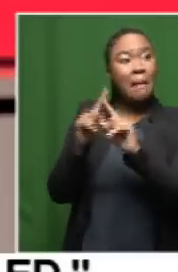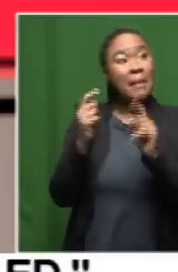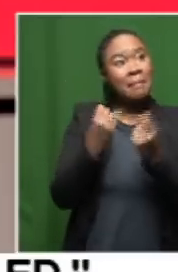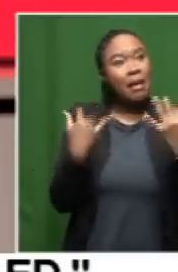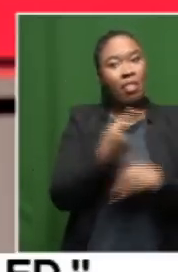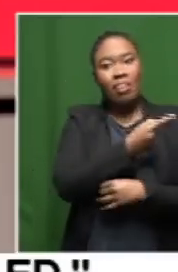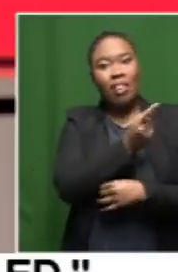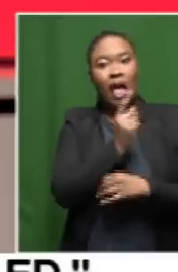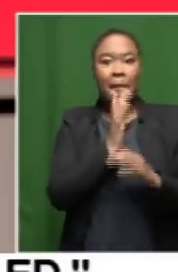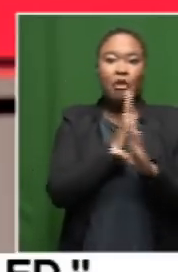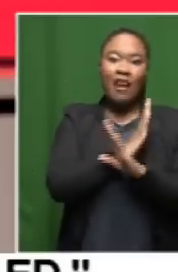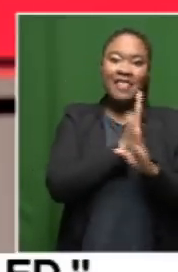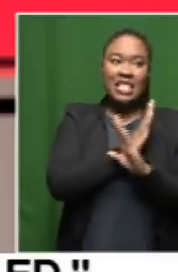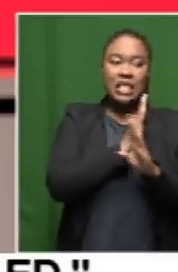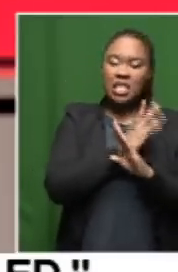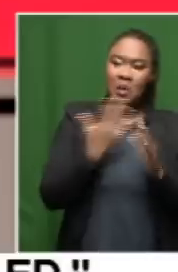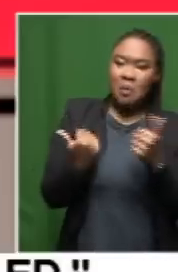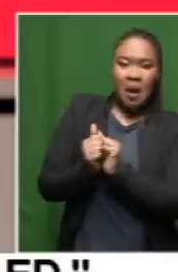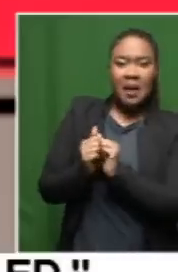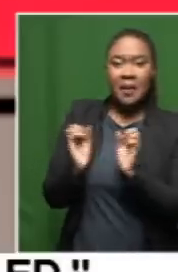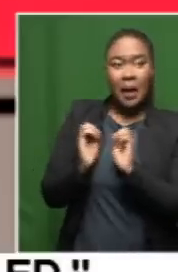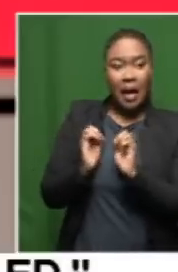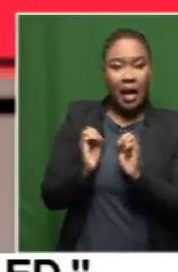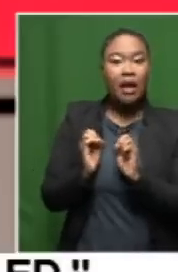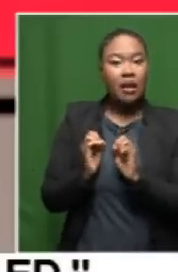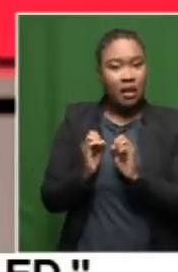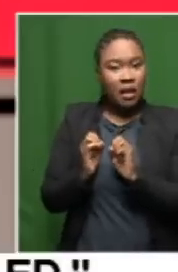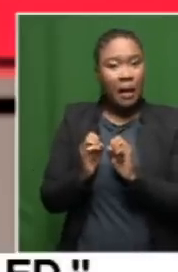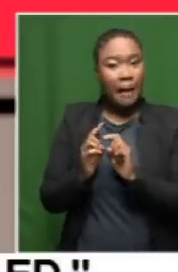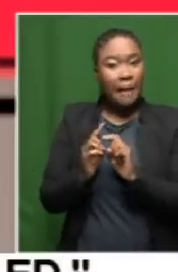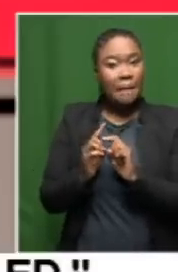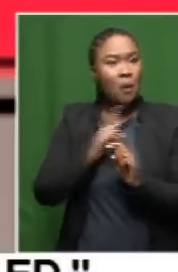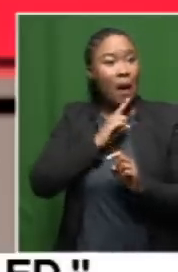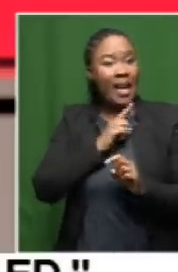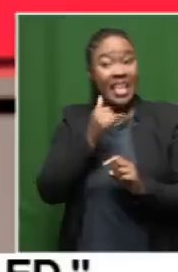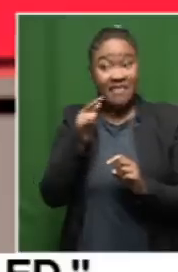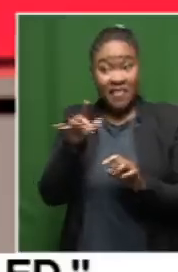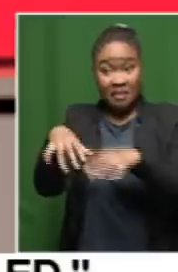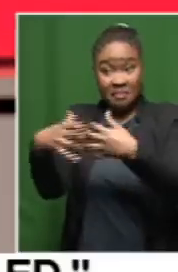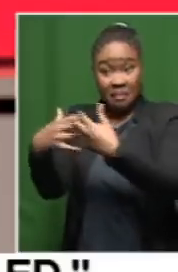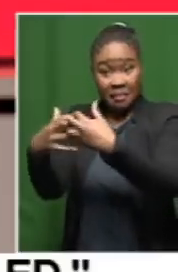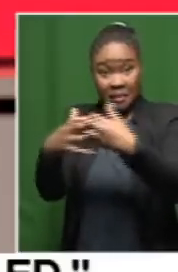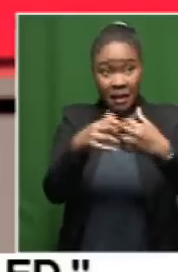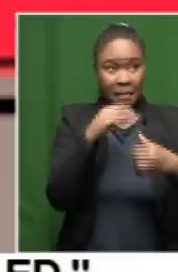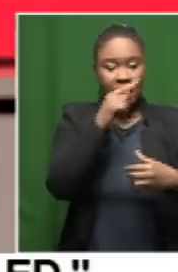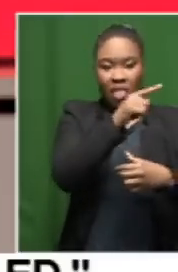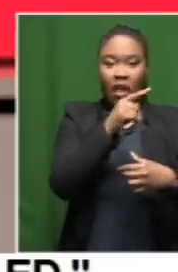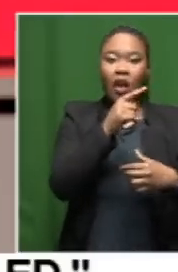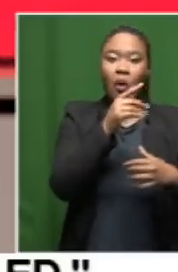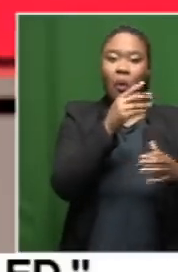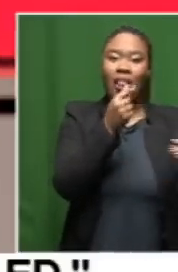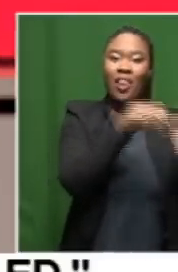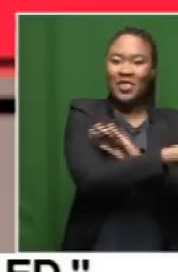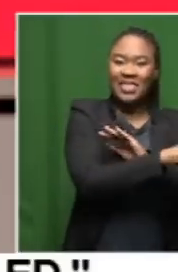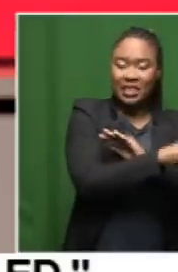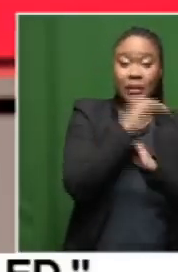But I think they love the term because it locates them to specific areas of need. Yeah. So we're re-looking into that, rejuvenating